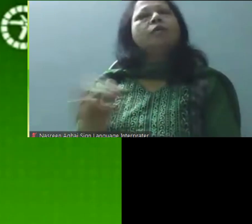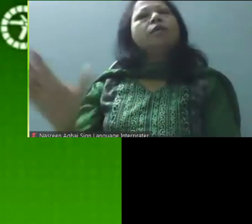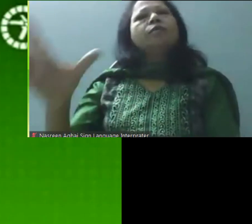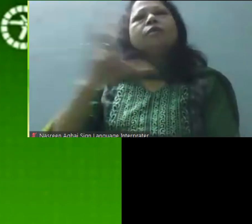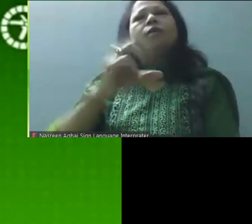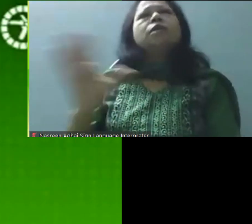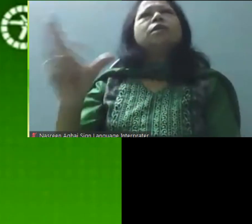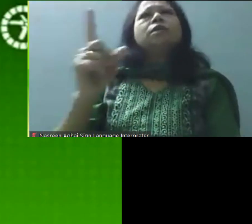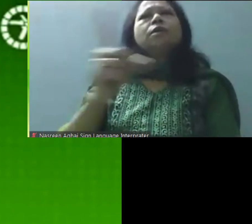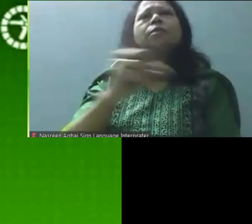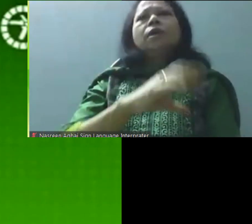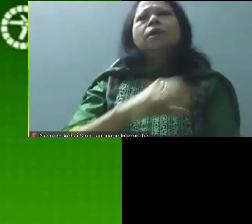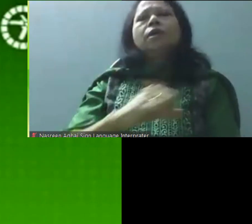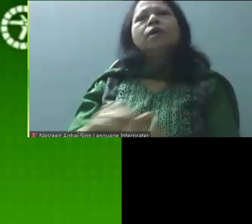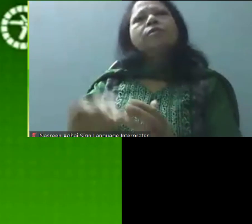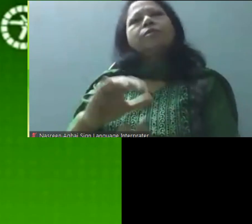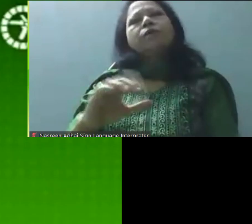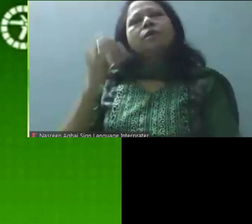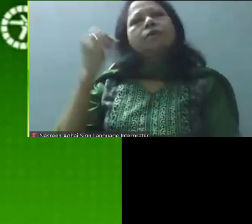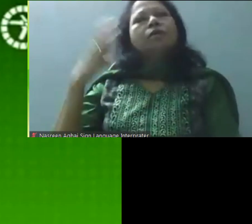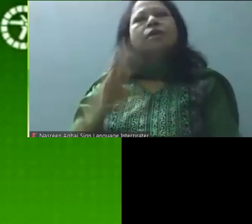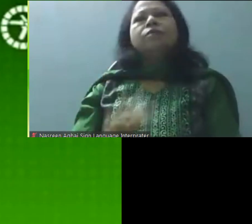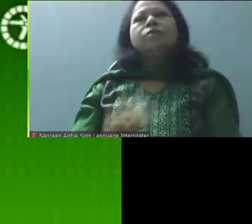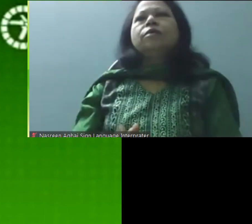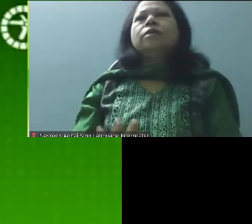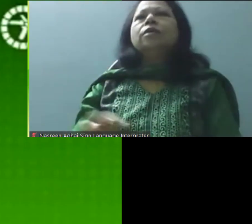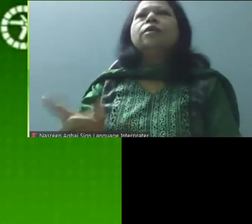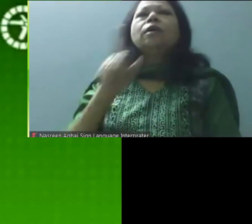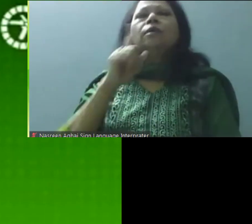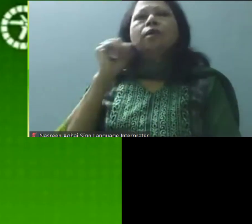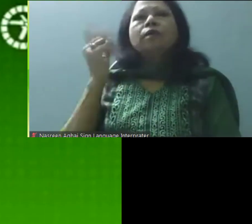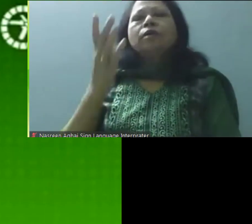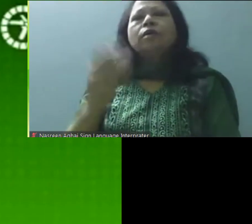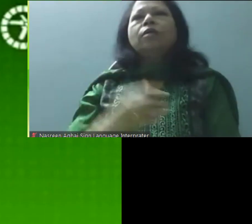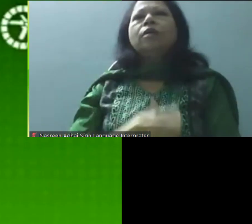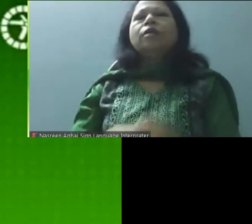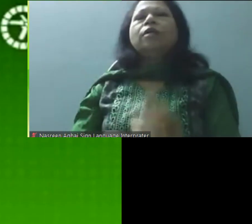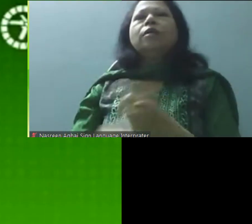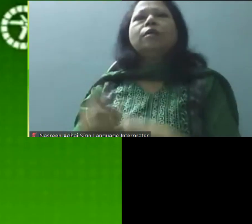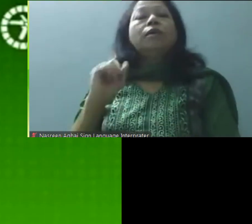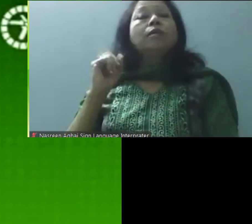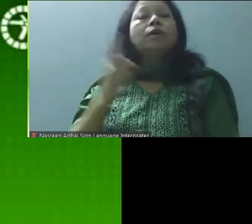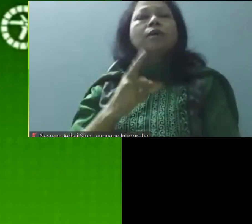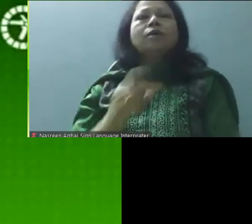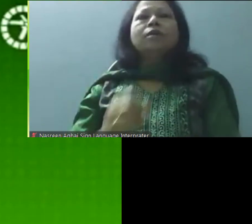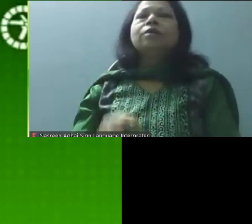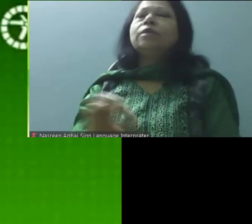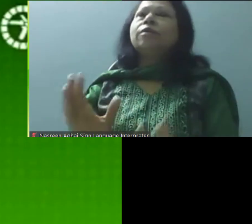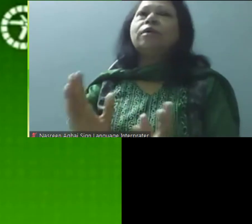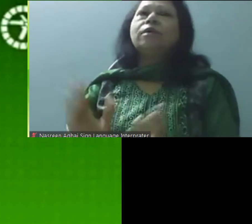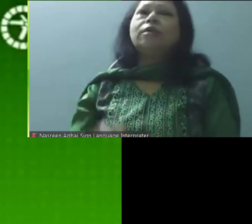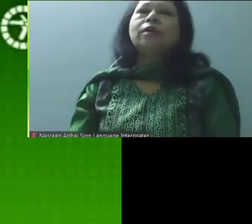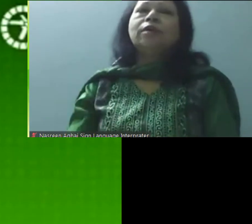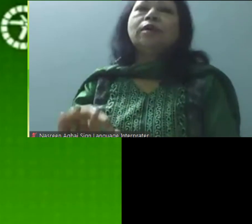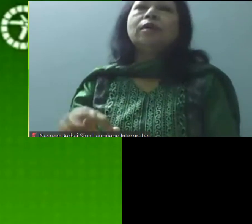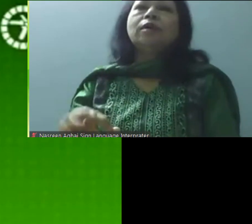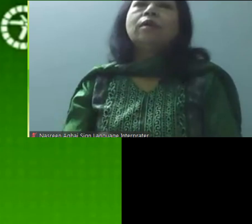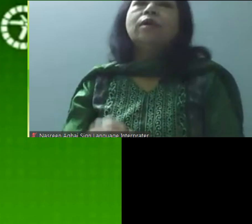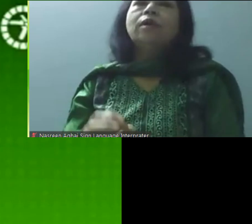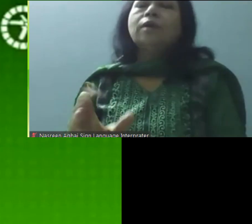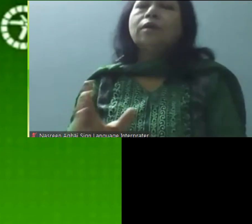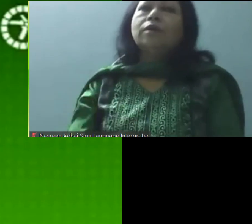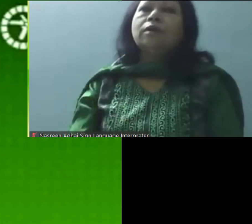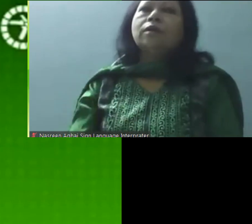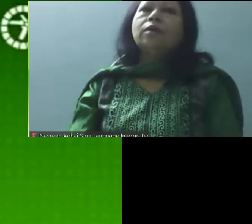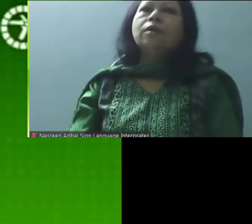critical times like this, work together to ensure that people with disabilities who are amongst the most marginalized actually can have the